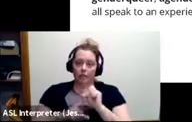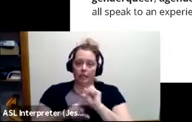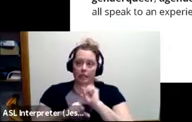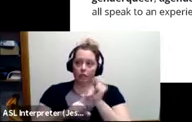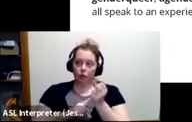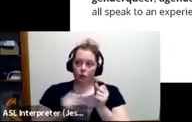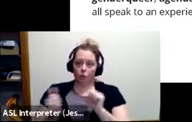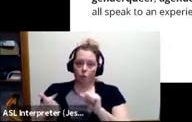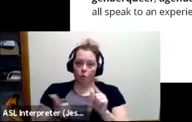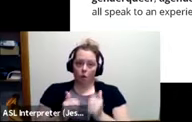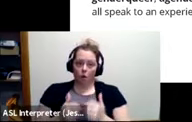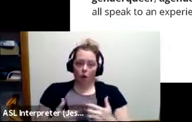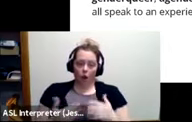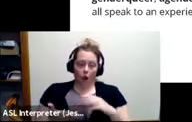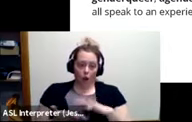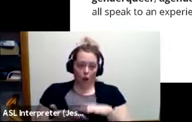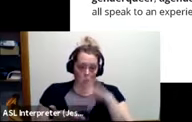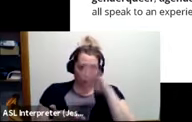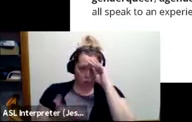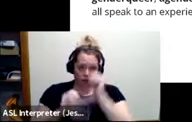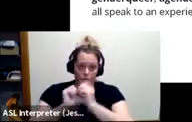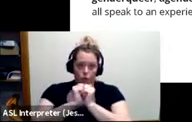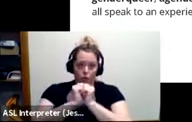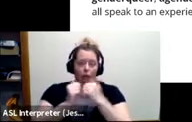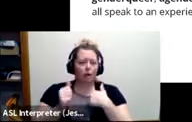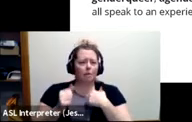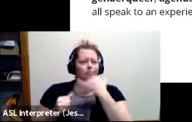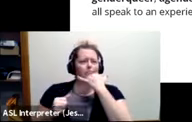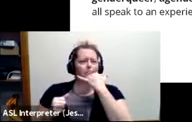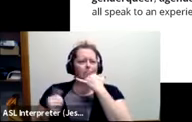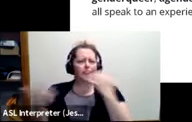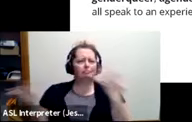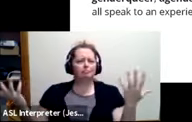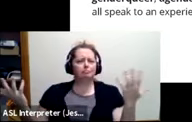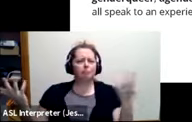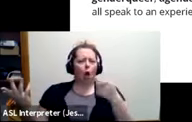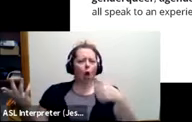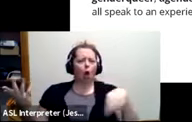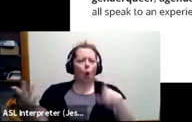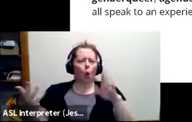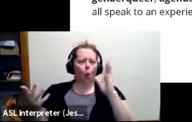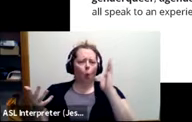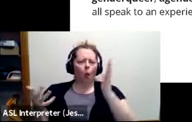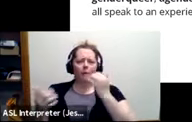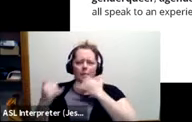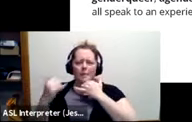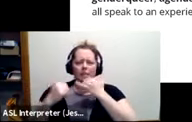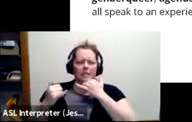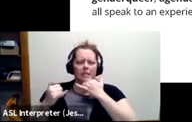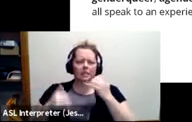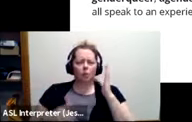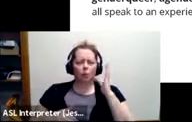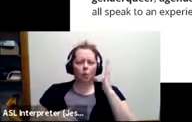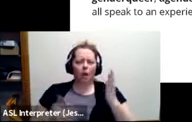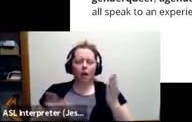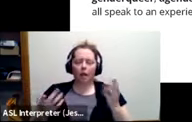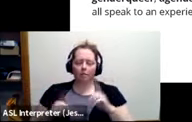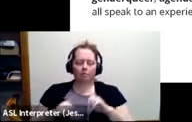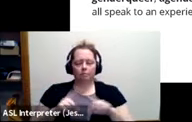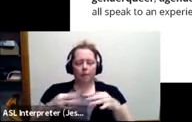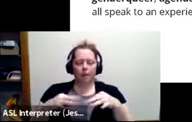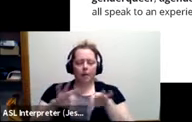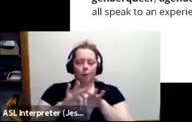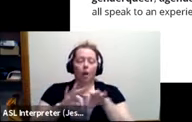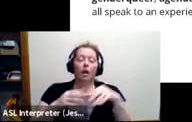together. I make mistakes, you will make mistakes. But it's about learning from those mistakes and rectifying